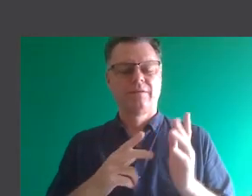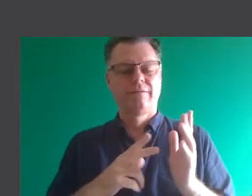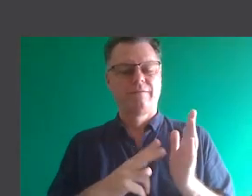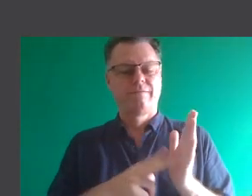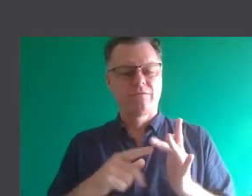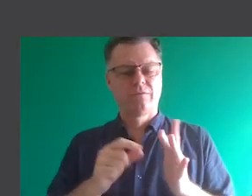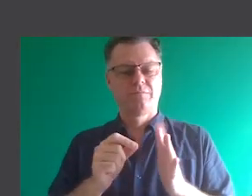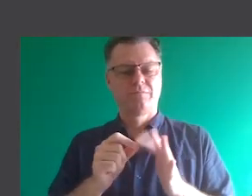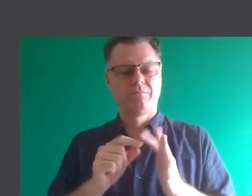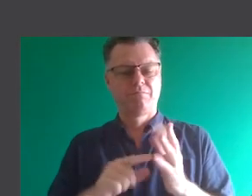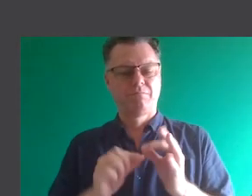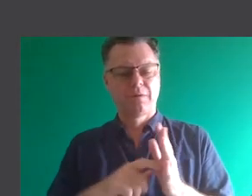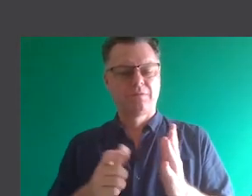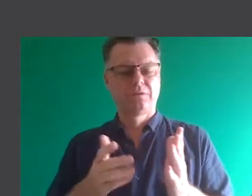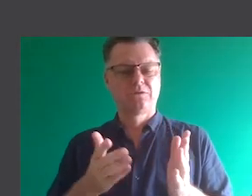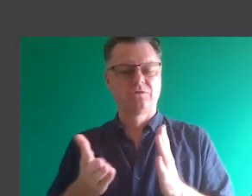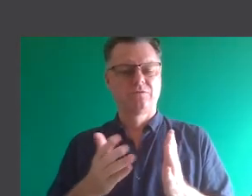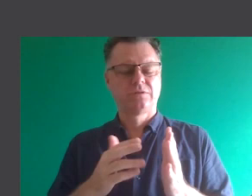and VPS.